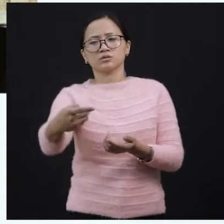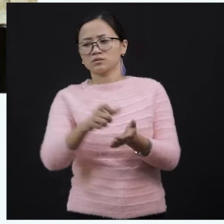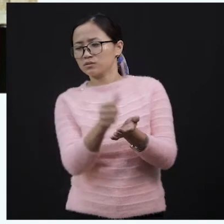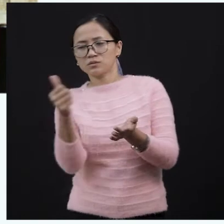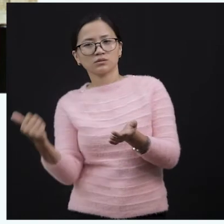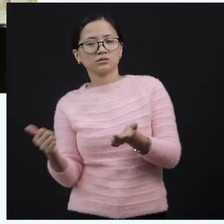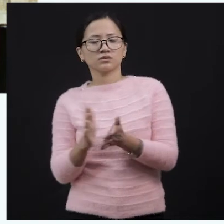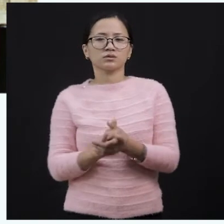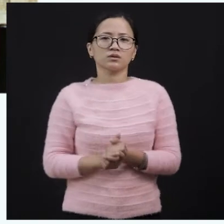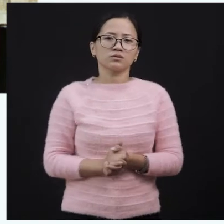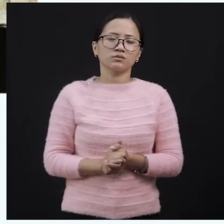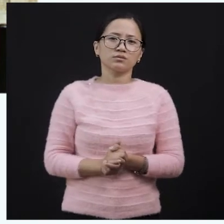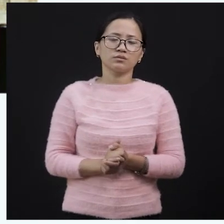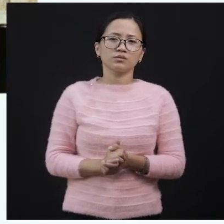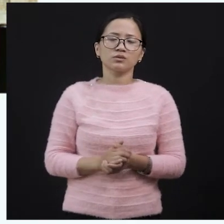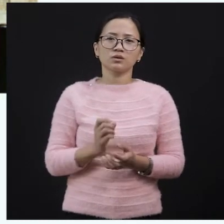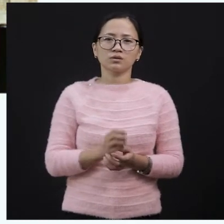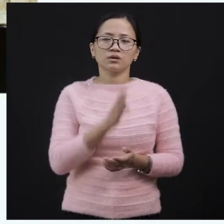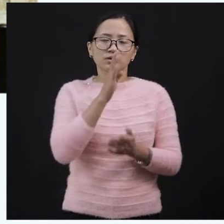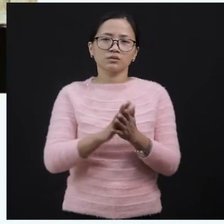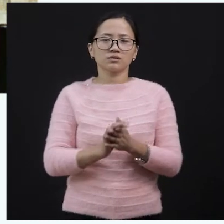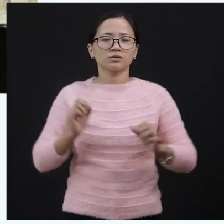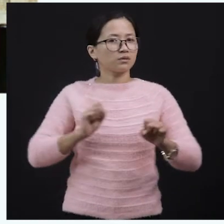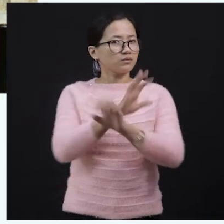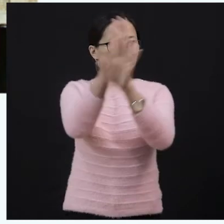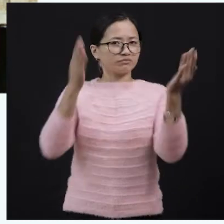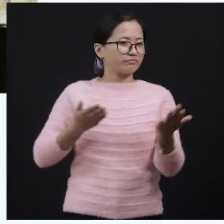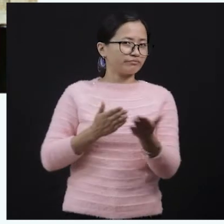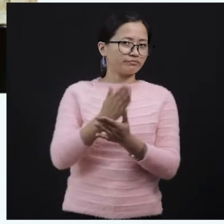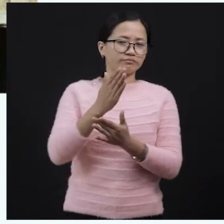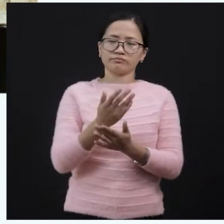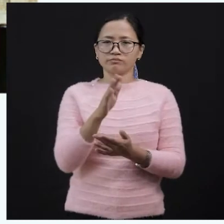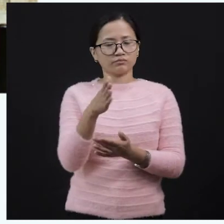does not pass through football, because it is an opaque object.